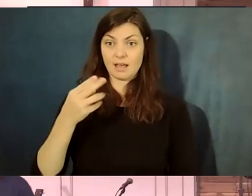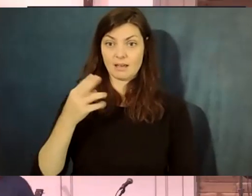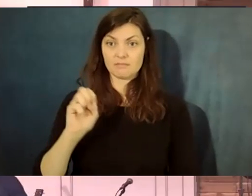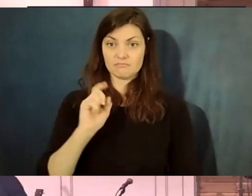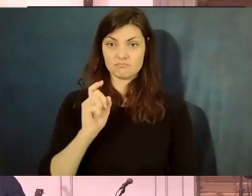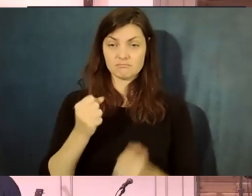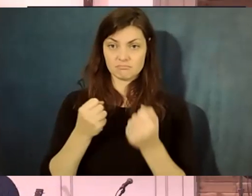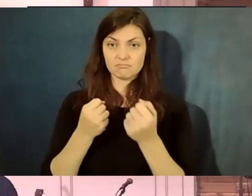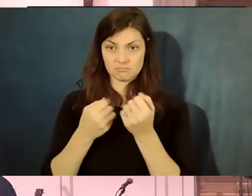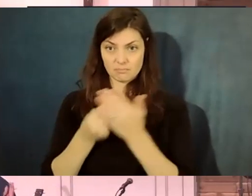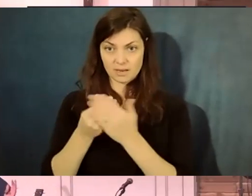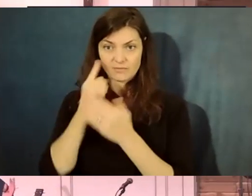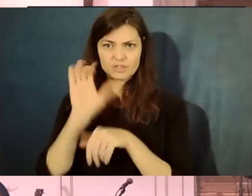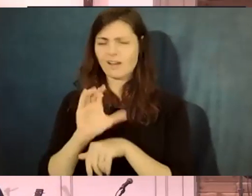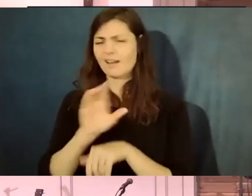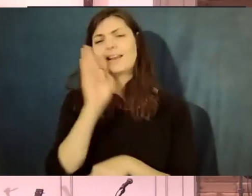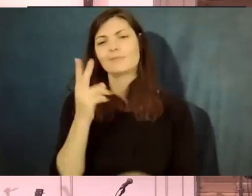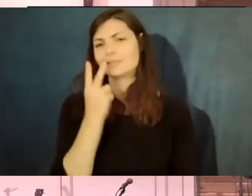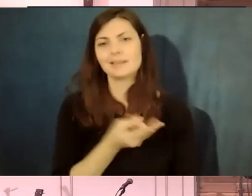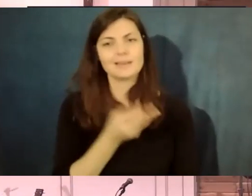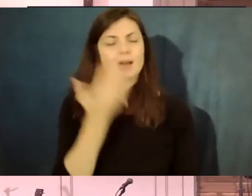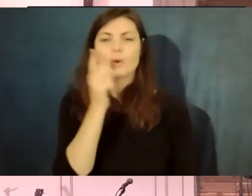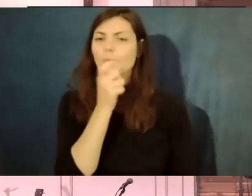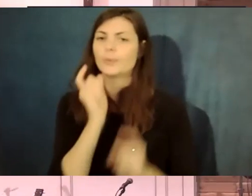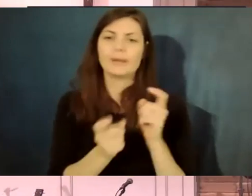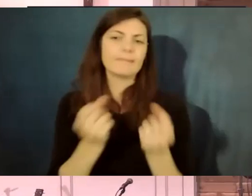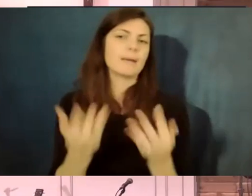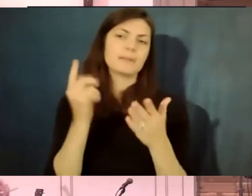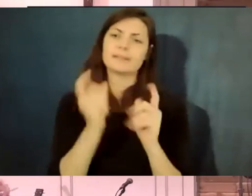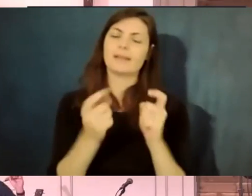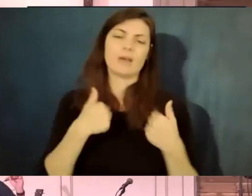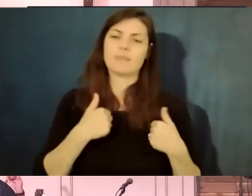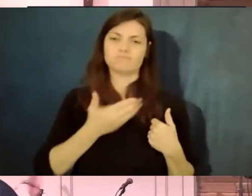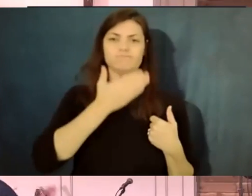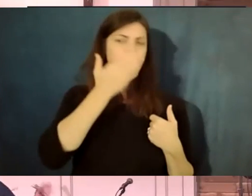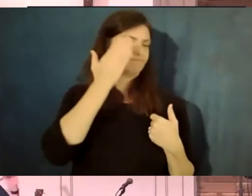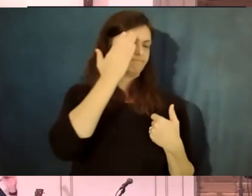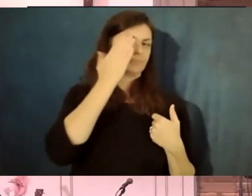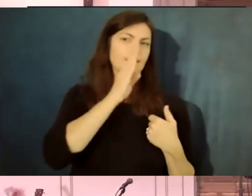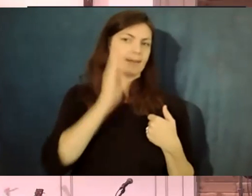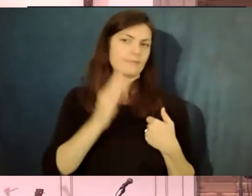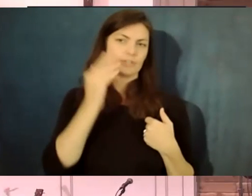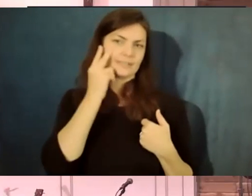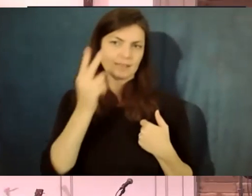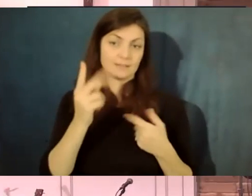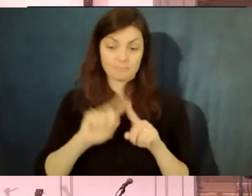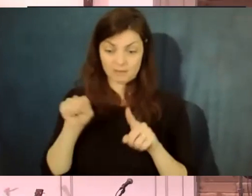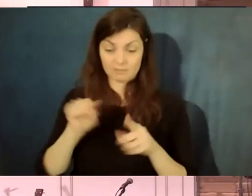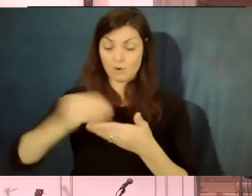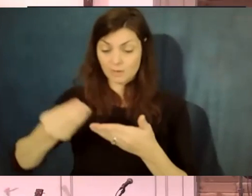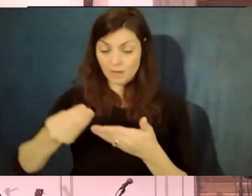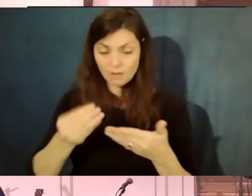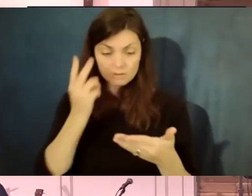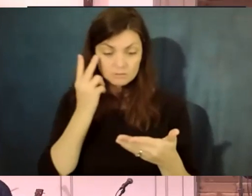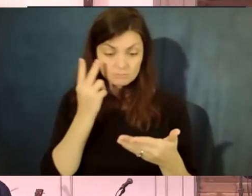months. Now, I never look at any of the checks. I don't know who gives, what they give, how much they give, whether they give or not. I never know that. But in this case, I did. And